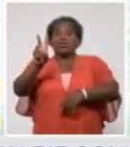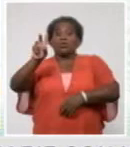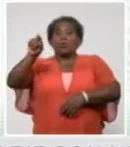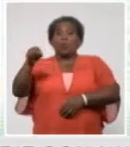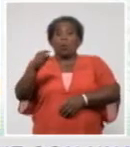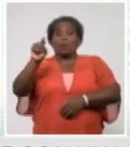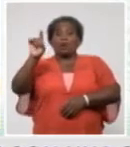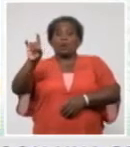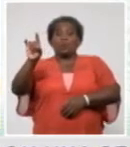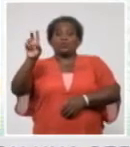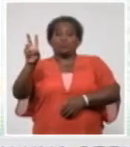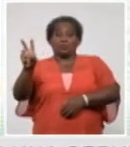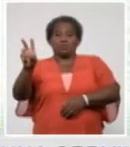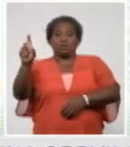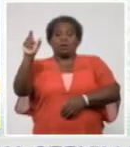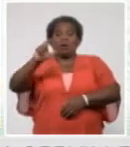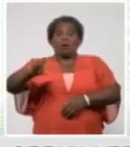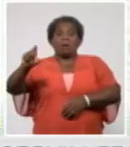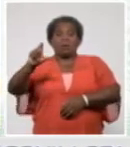inhabitants increases to